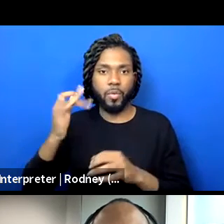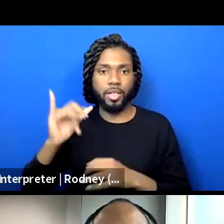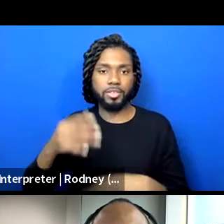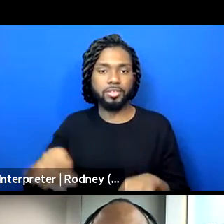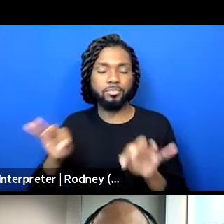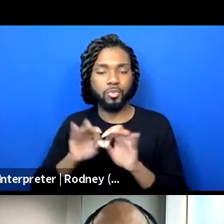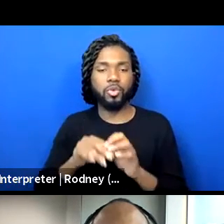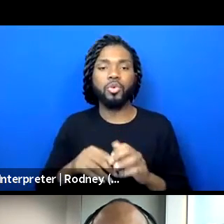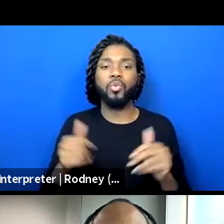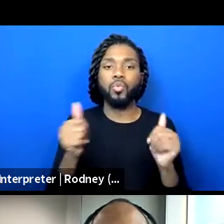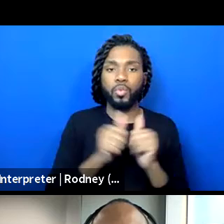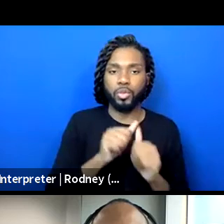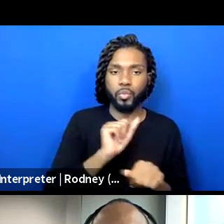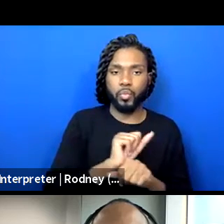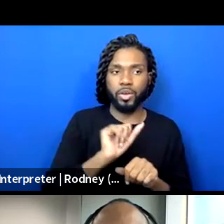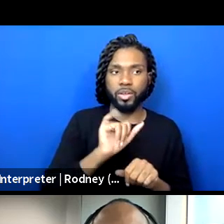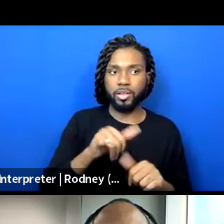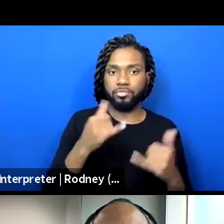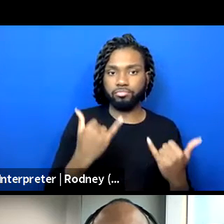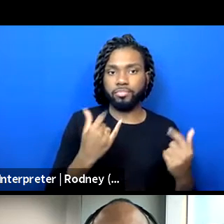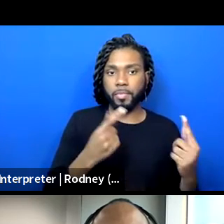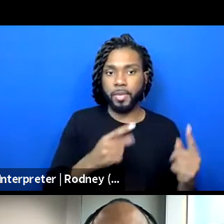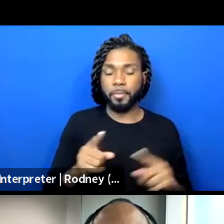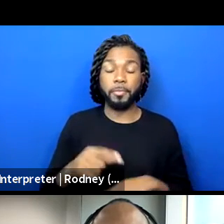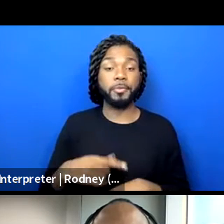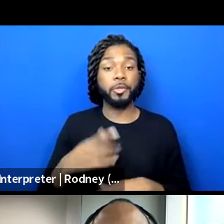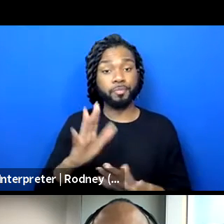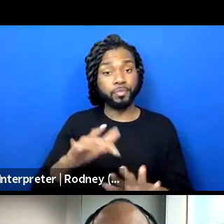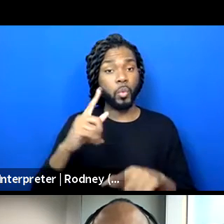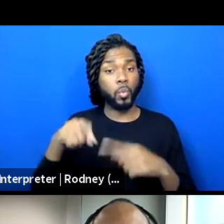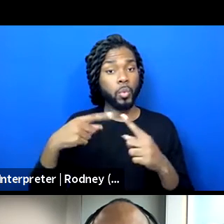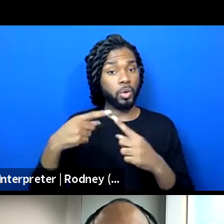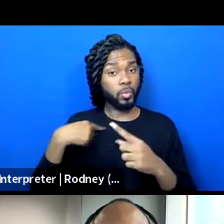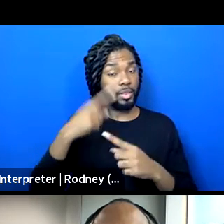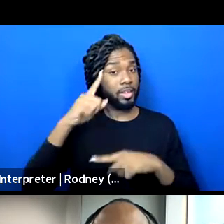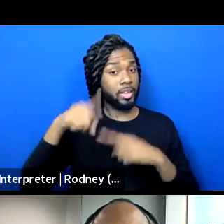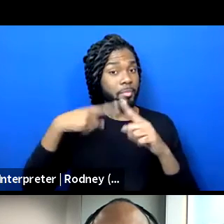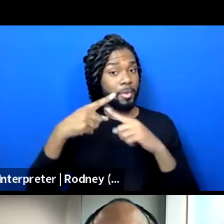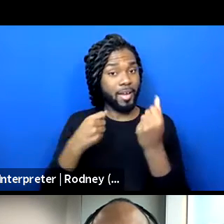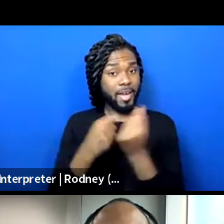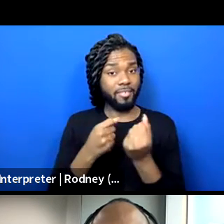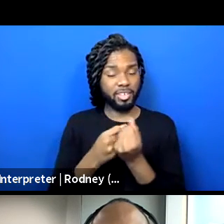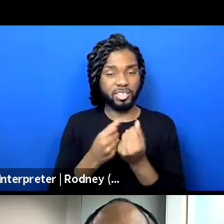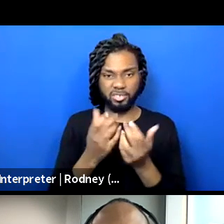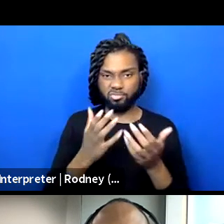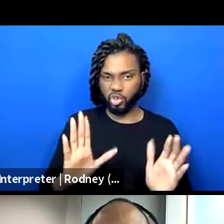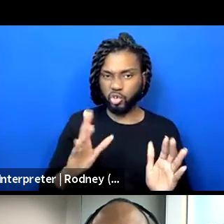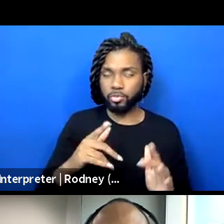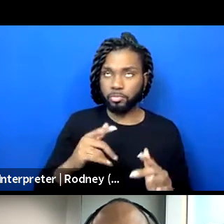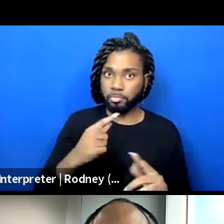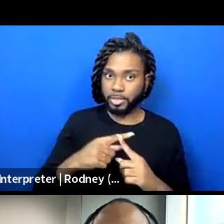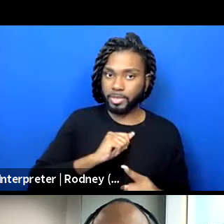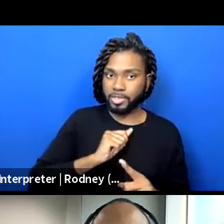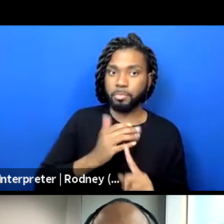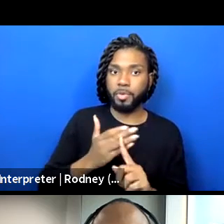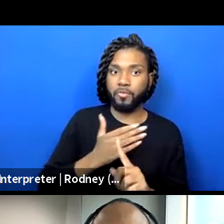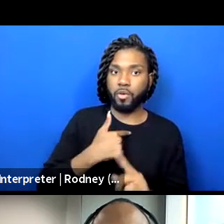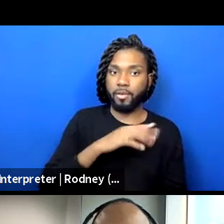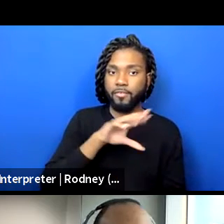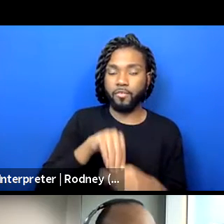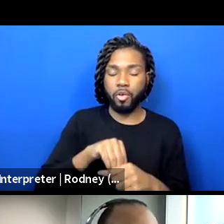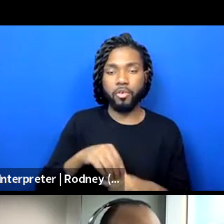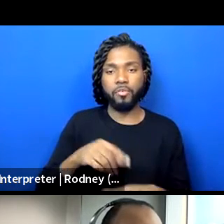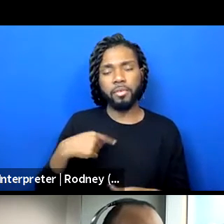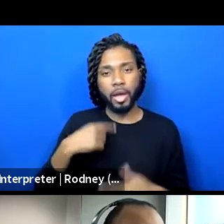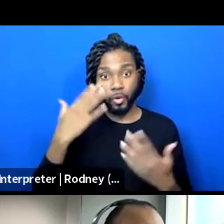the work that's being done. So when we all think of advocacy in general, especially when I think about myself before I got involved in this,